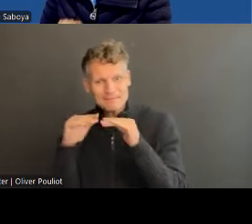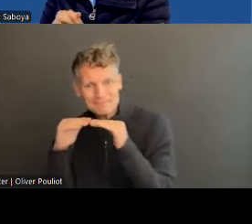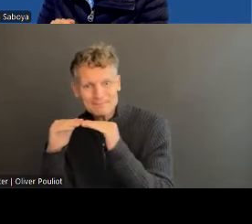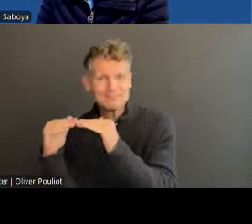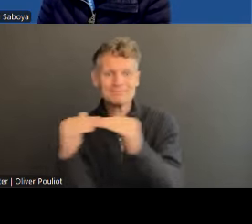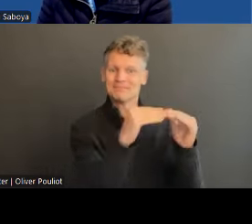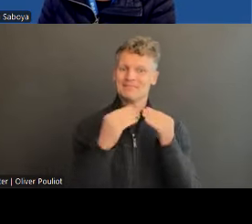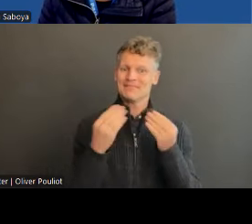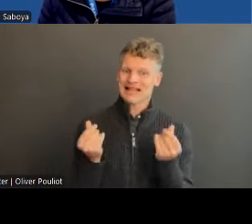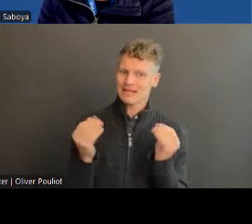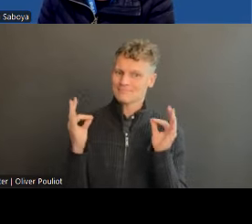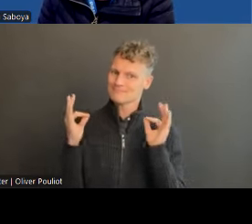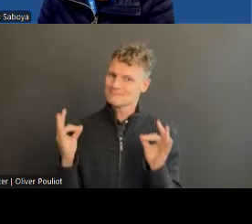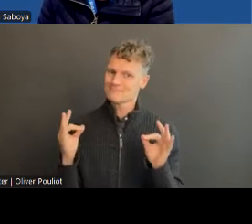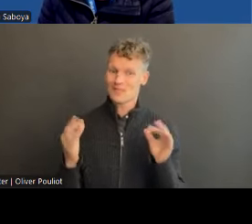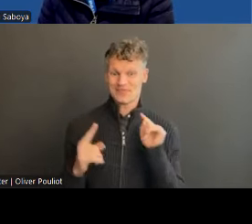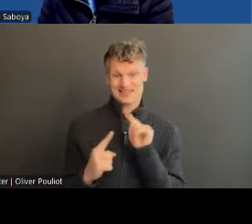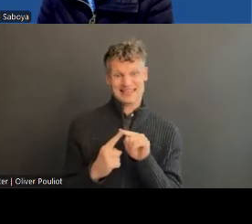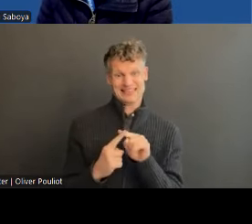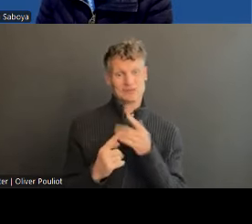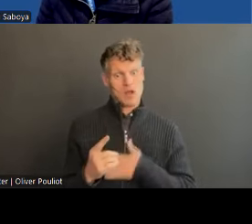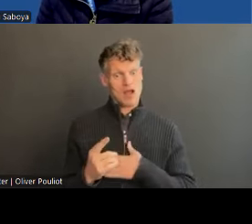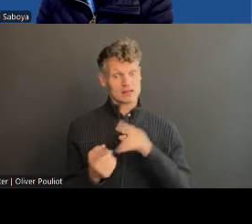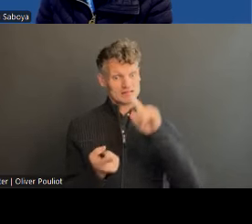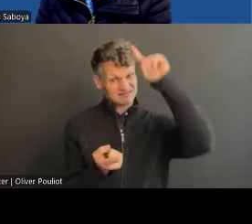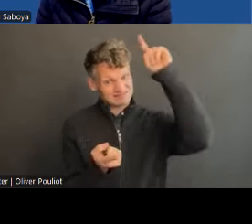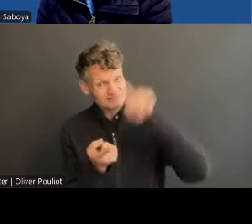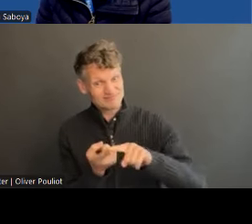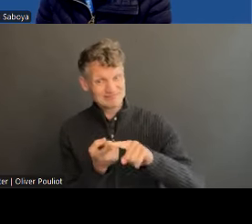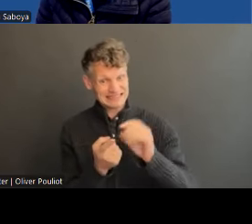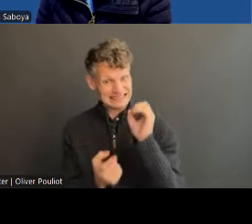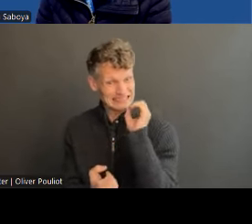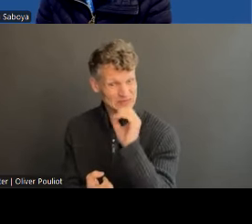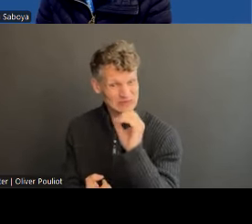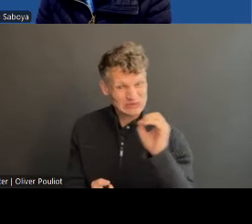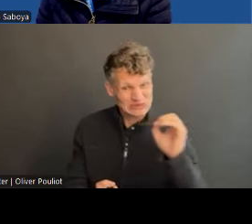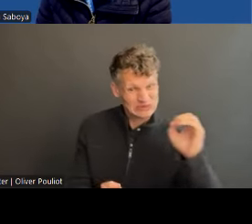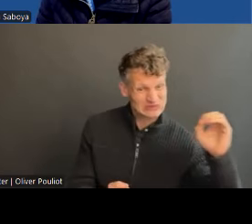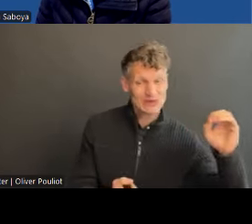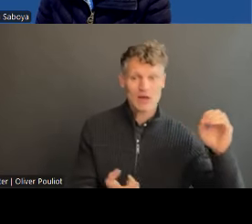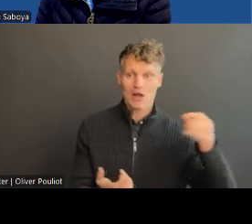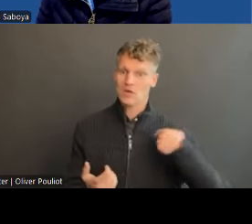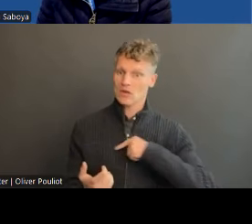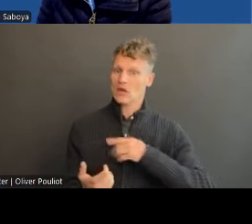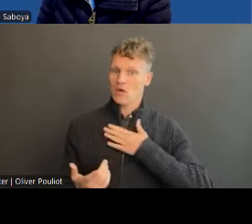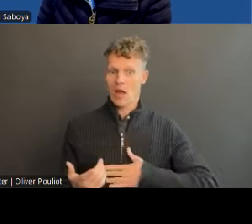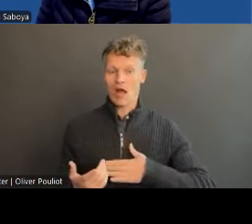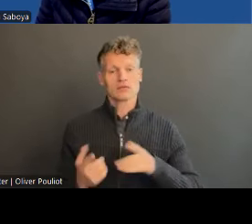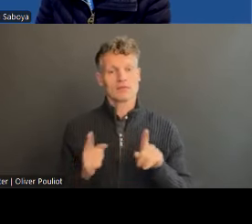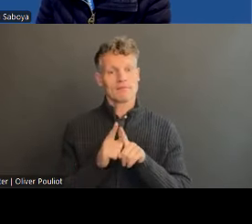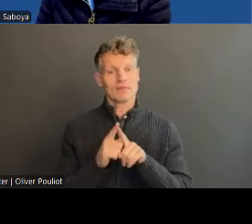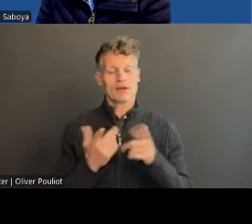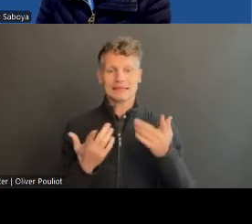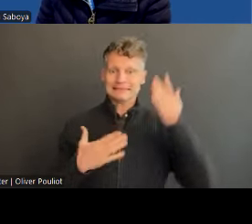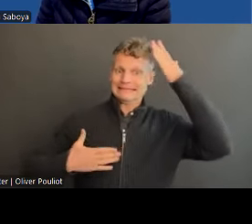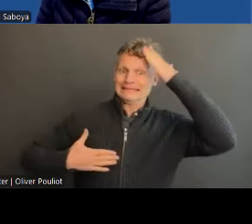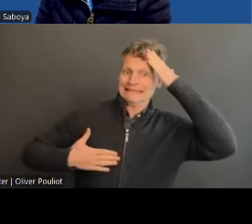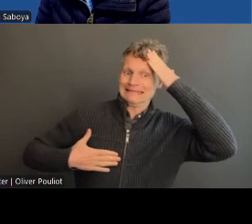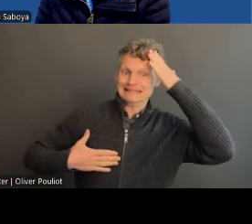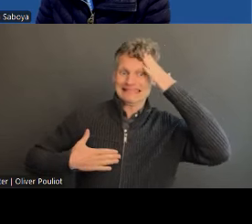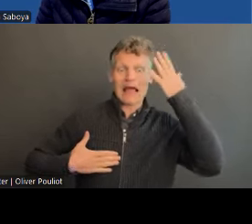we really want to achieve the elimination goals. We are interested in reducing the burden of diseases, but that means that if we want to do